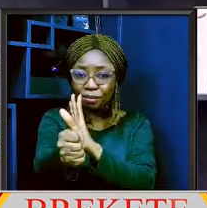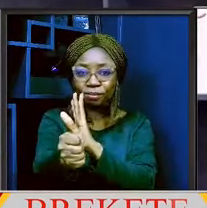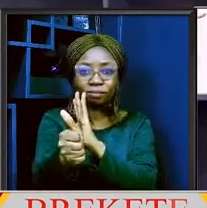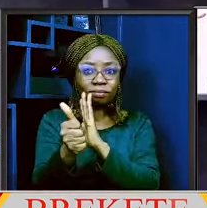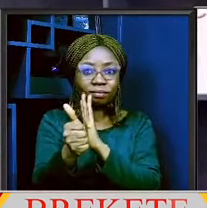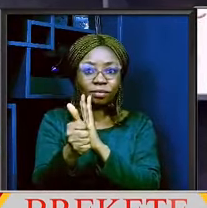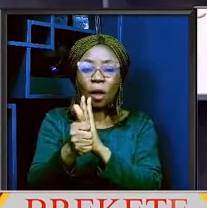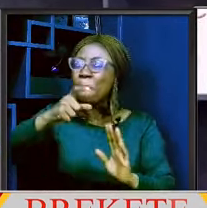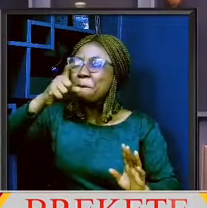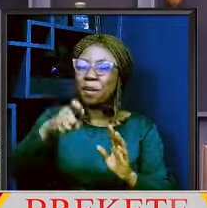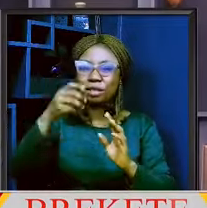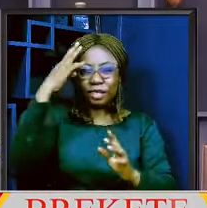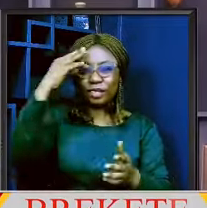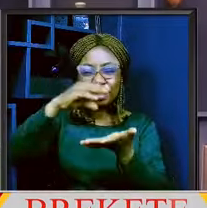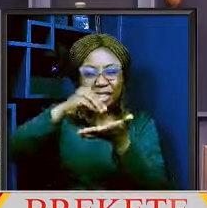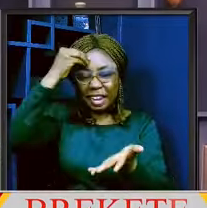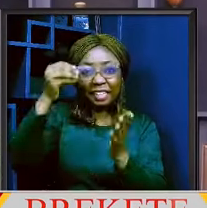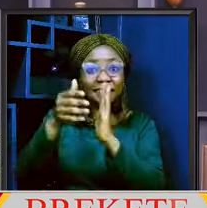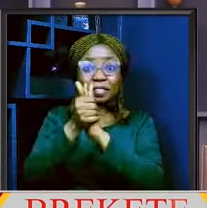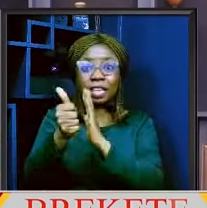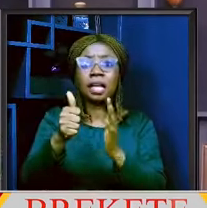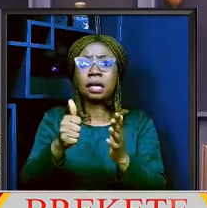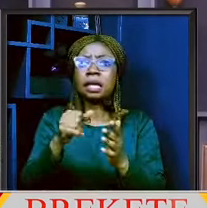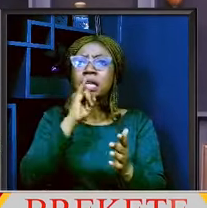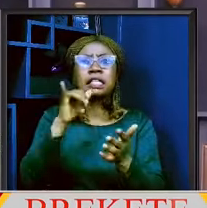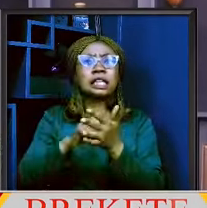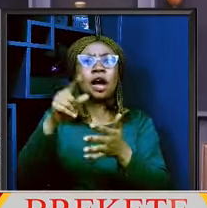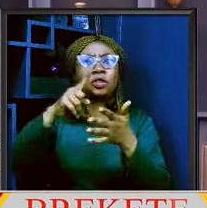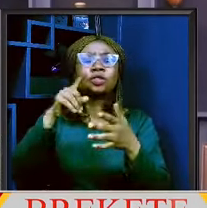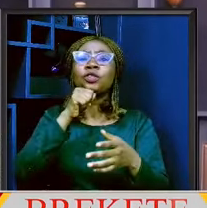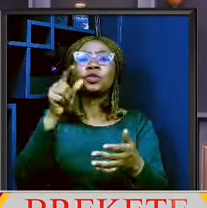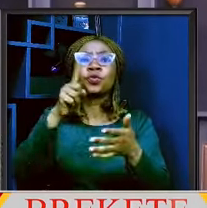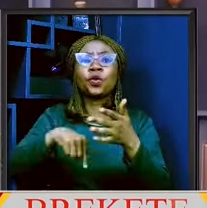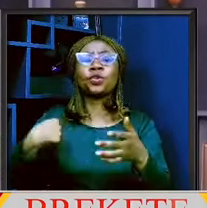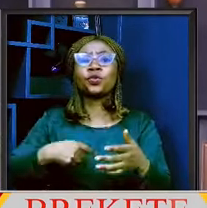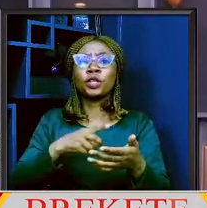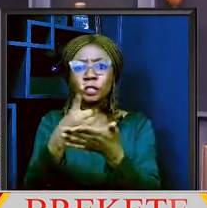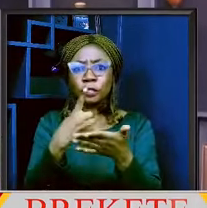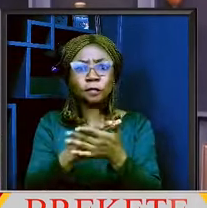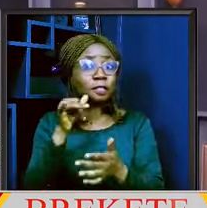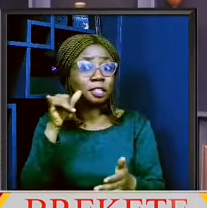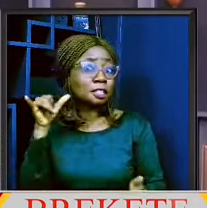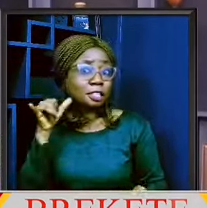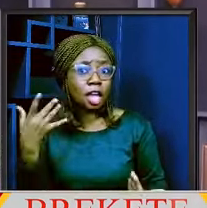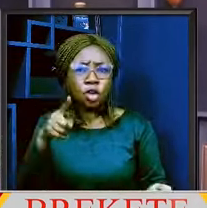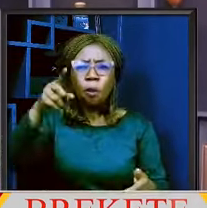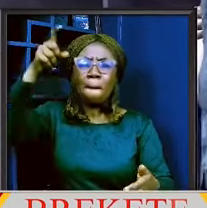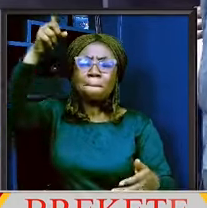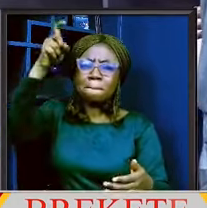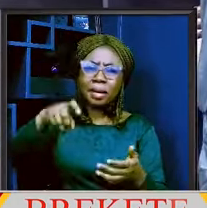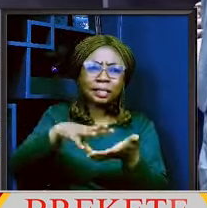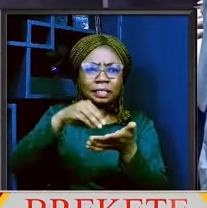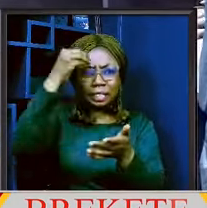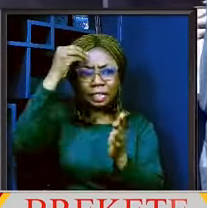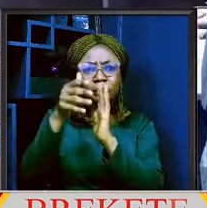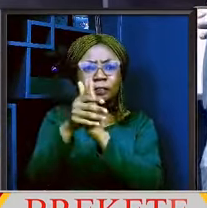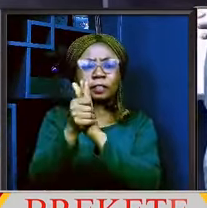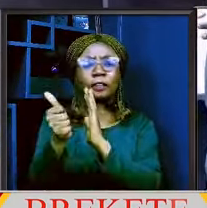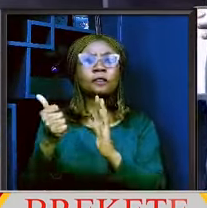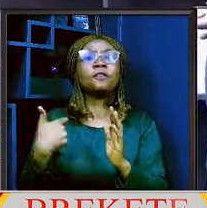Excellent. Hmm. And they not be waiting with the discuss yesterday, be that yeah. You must learn a skill. Yeah, mm.